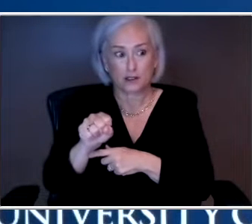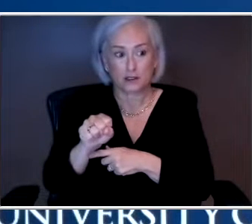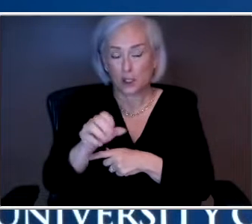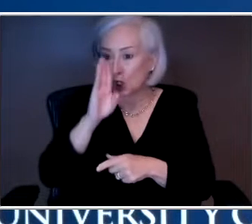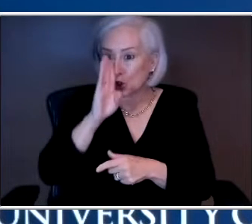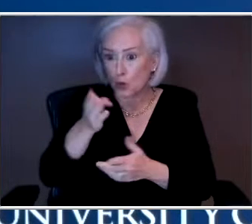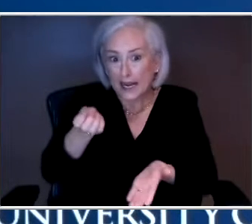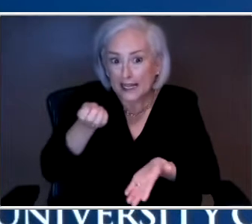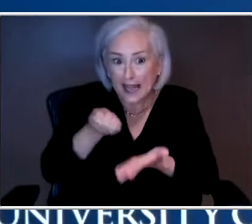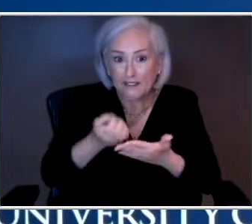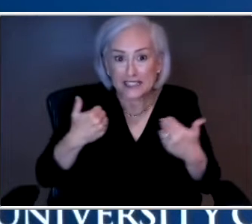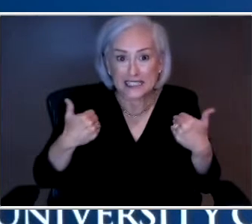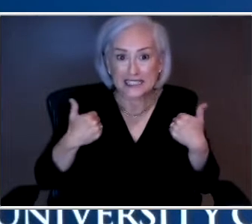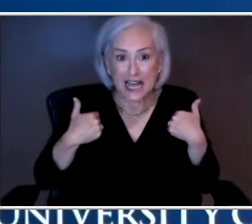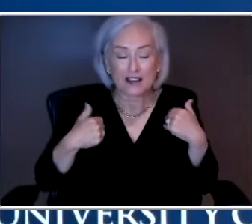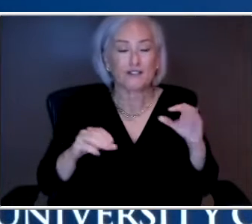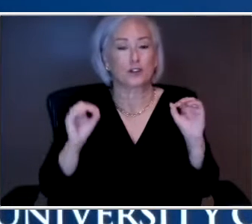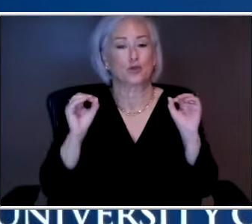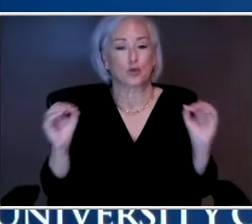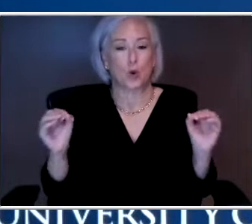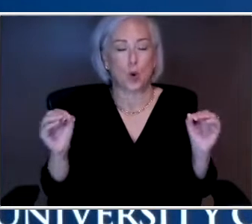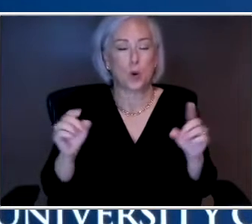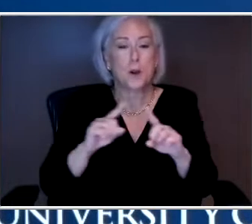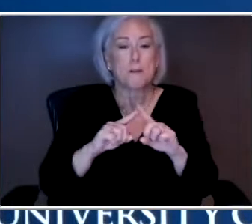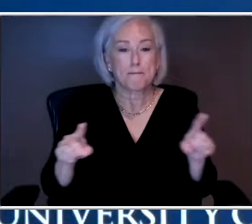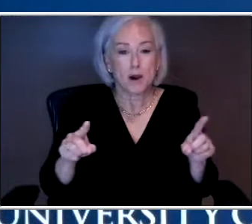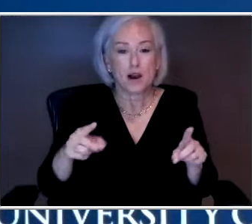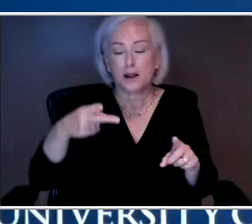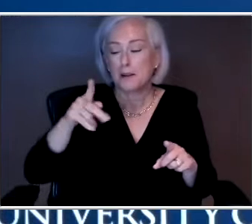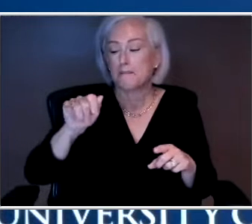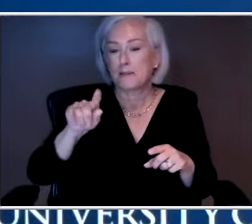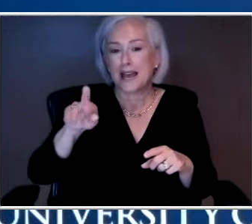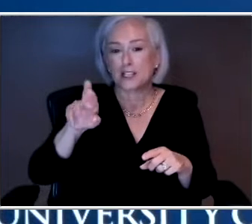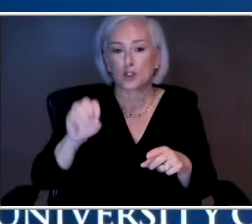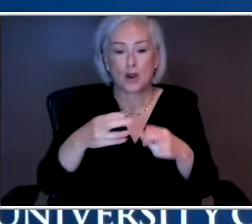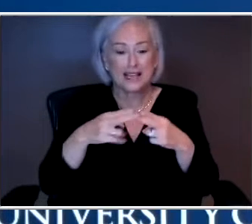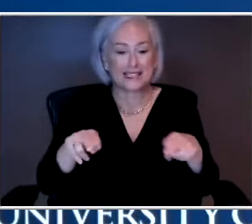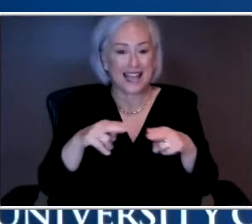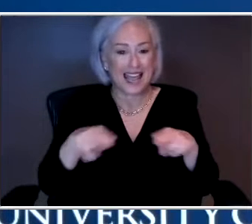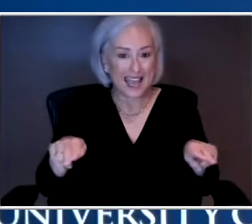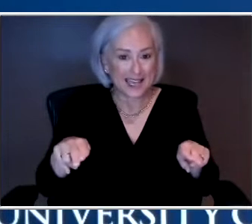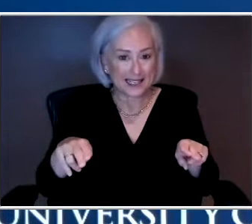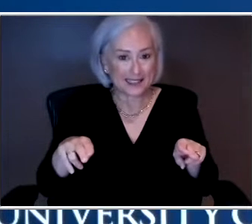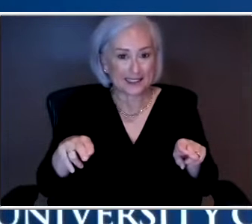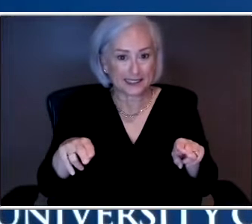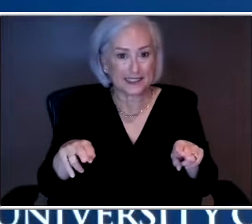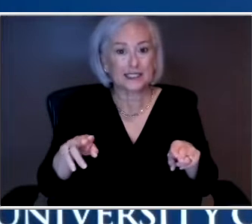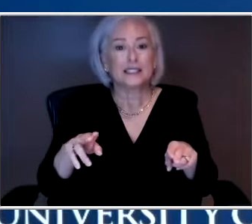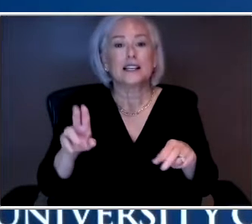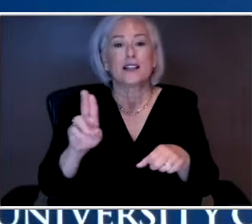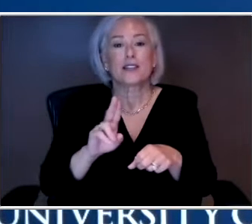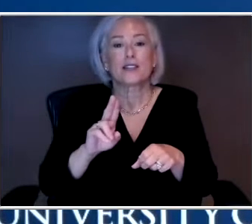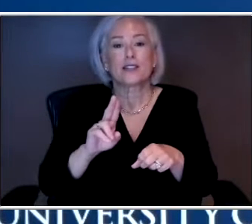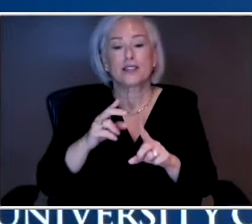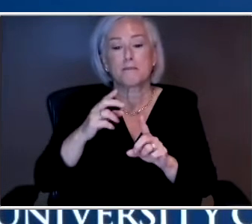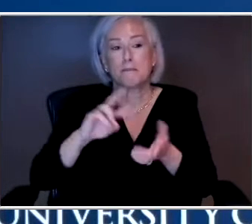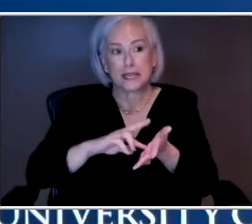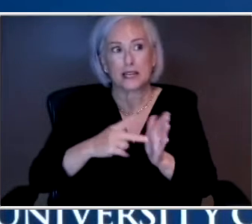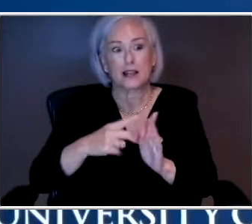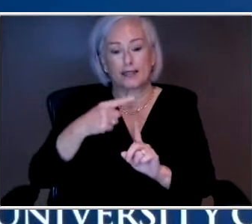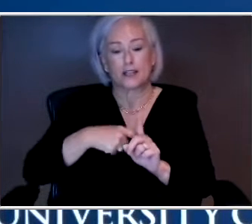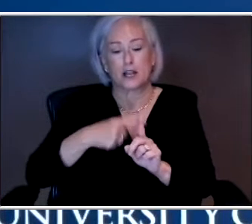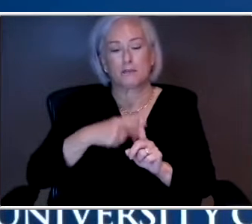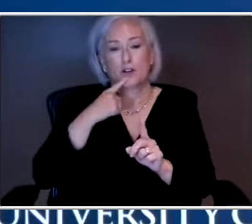we pasteurize eggs and things of that nature, which uses less, the temperature is lower, that does